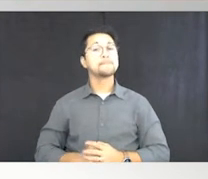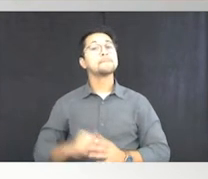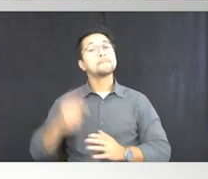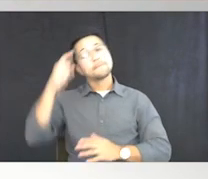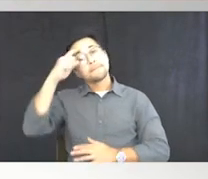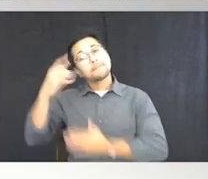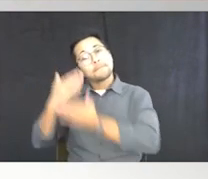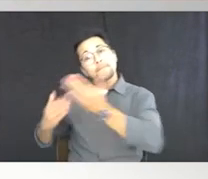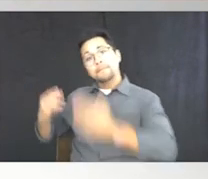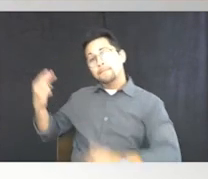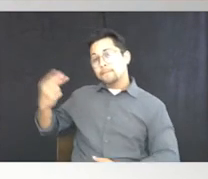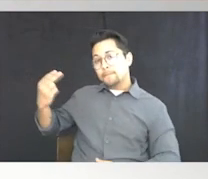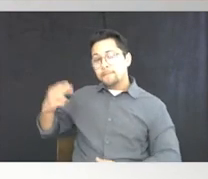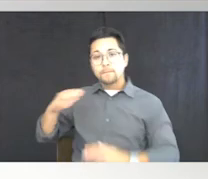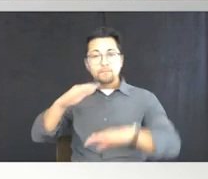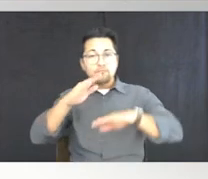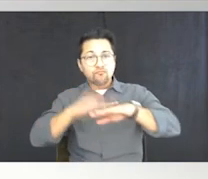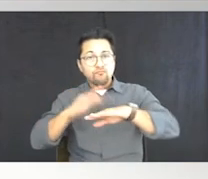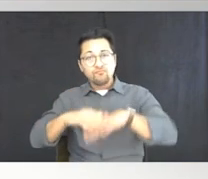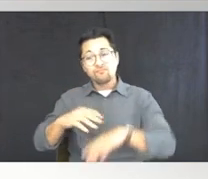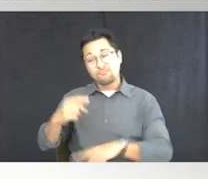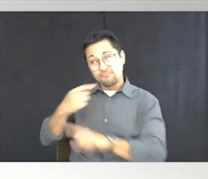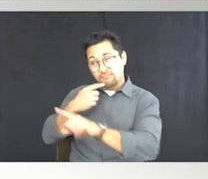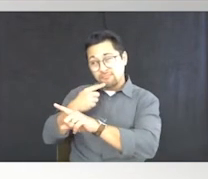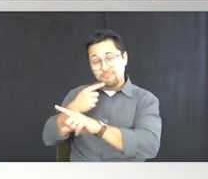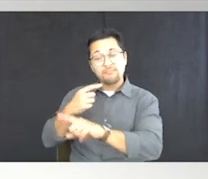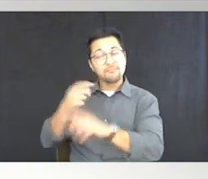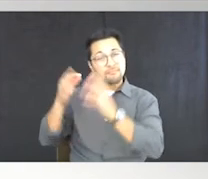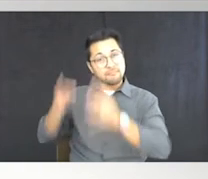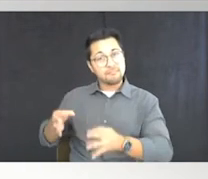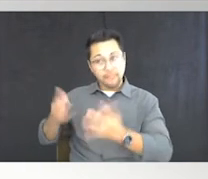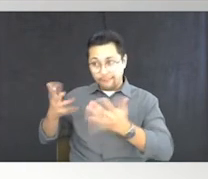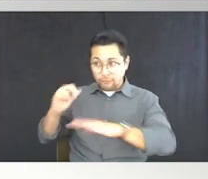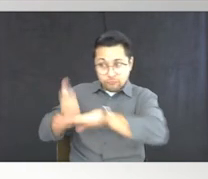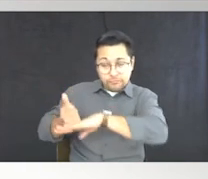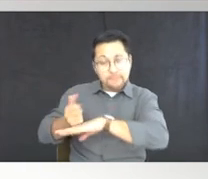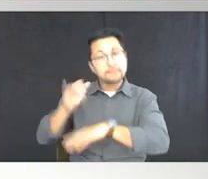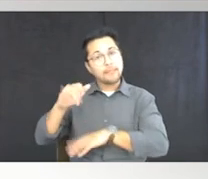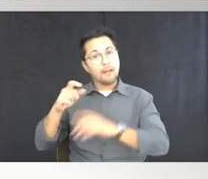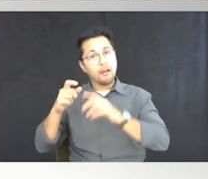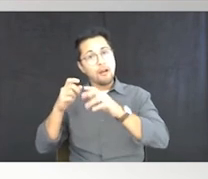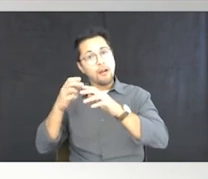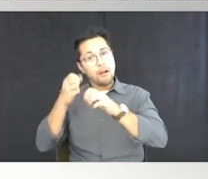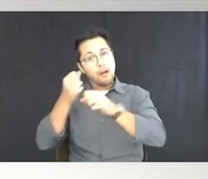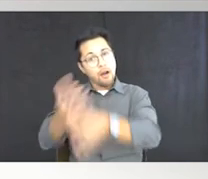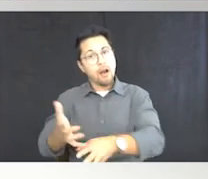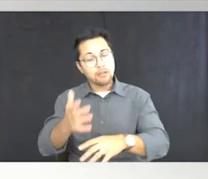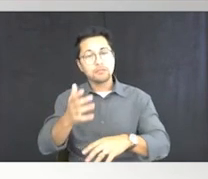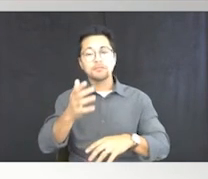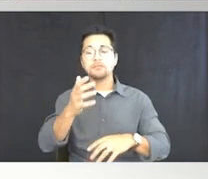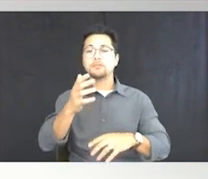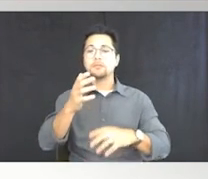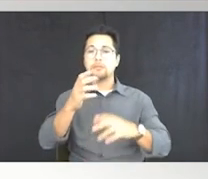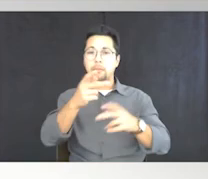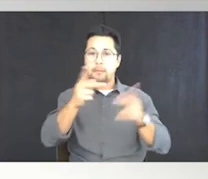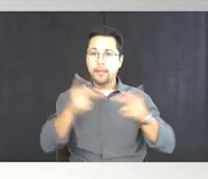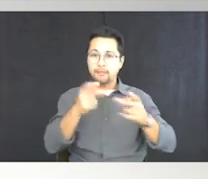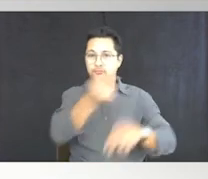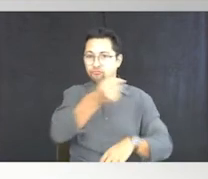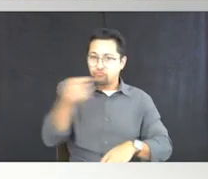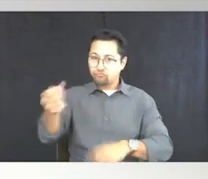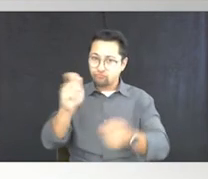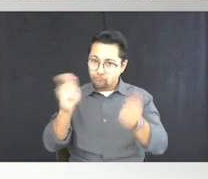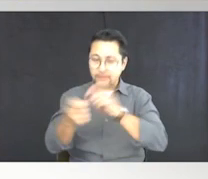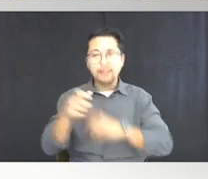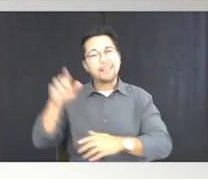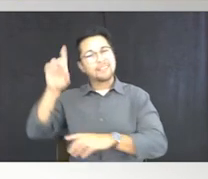Under Part H, notification states that when a decision is made that constitutes a change of placement, the district must notify the parents of